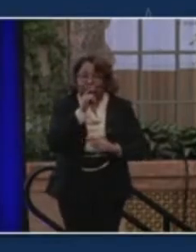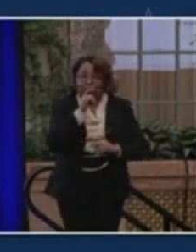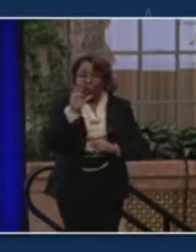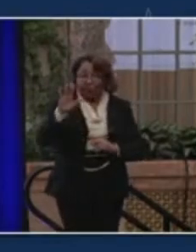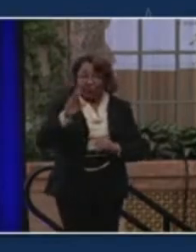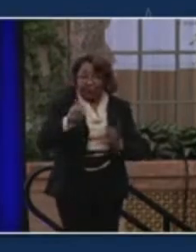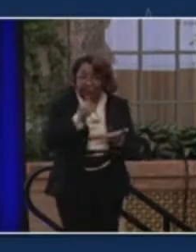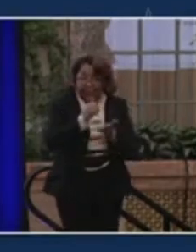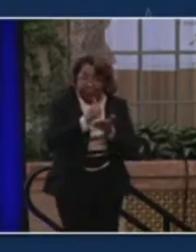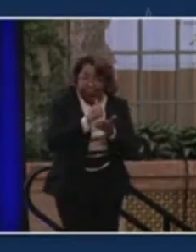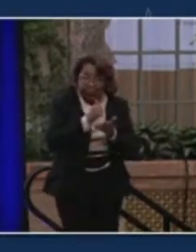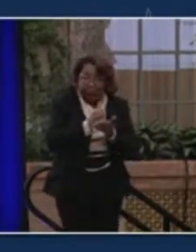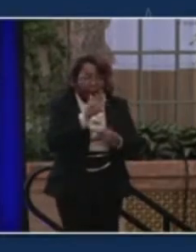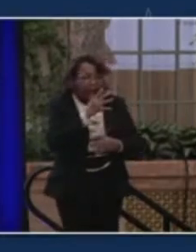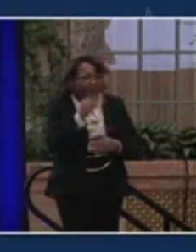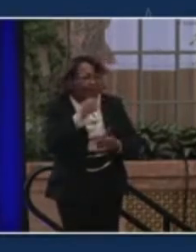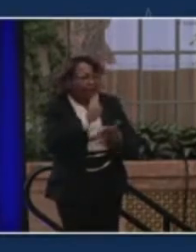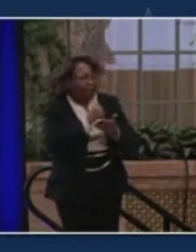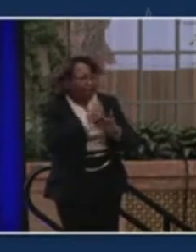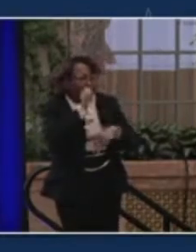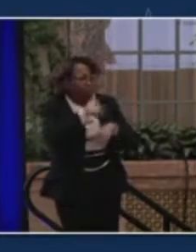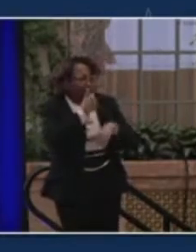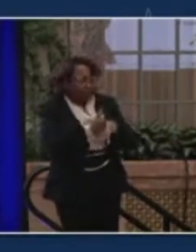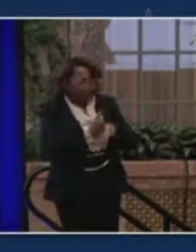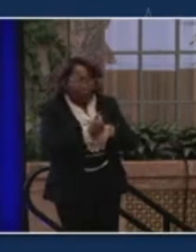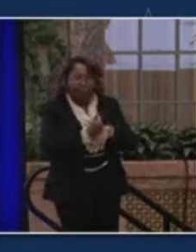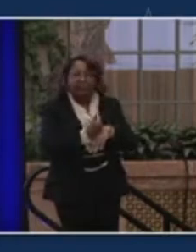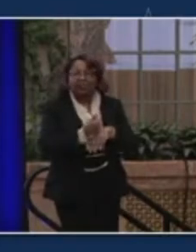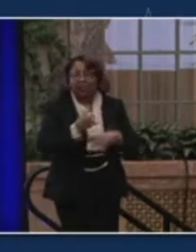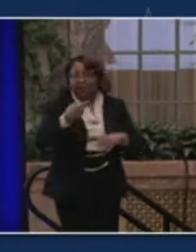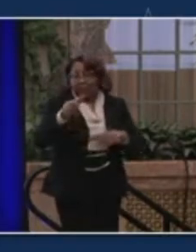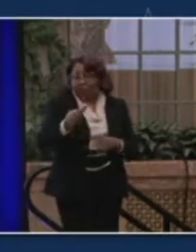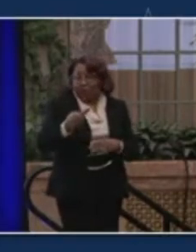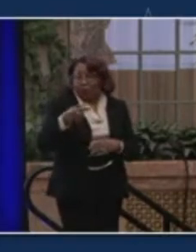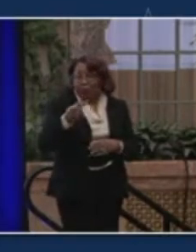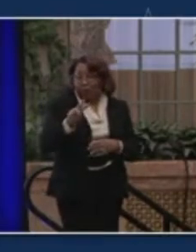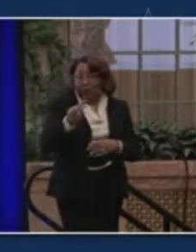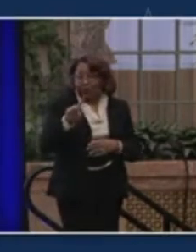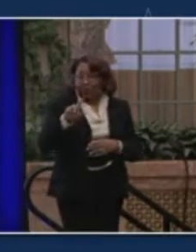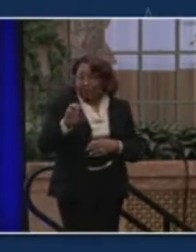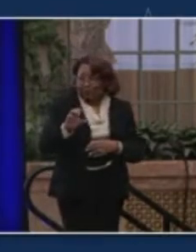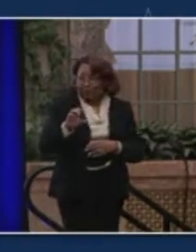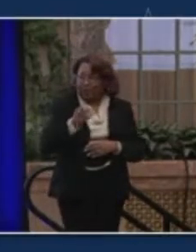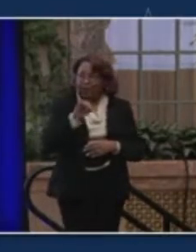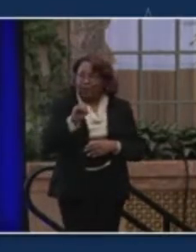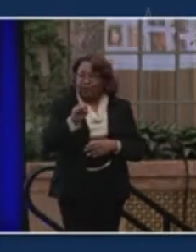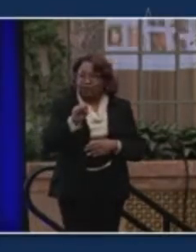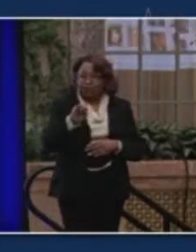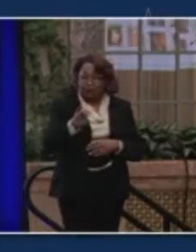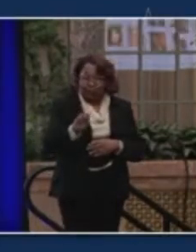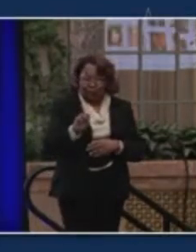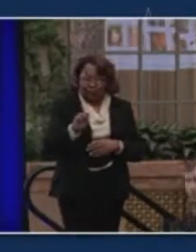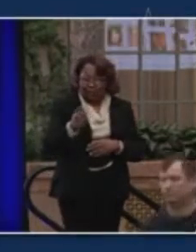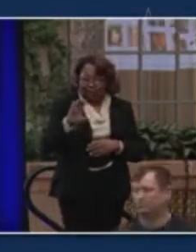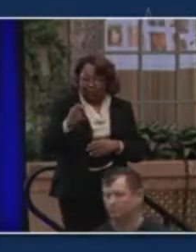aide, and who helped establish the Harold Legacy Committee, Miss Josie Childs.